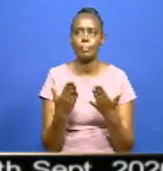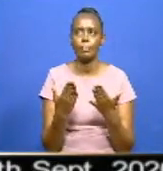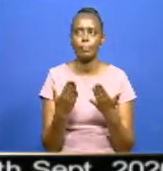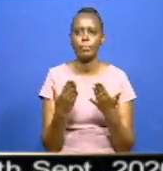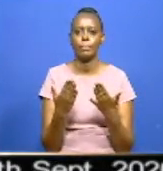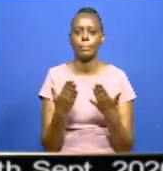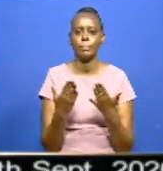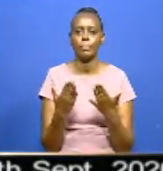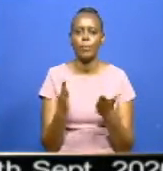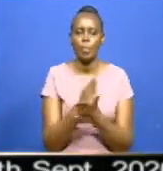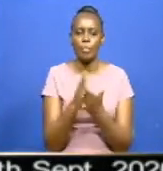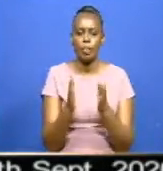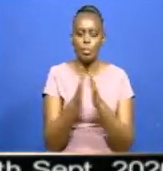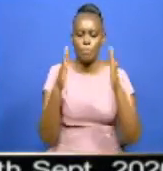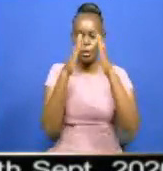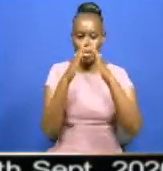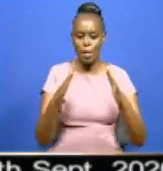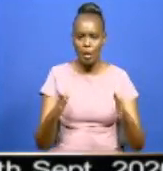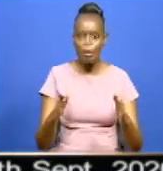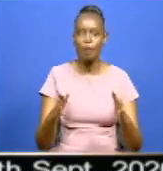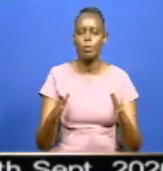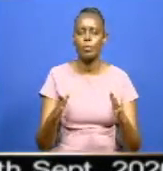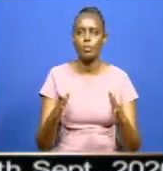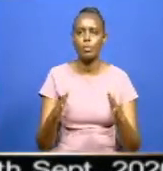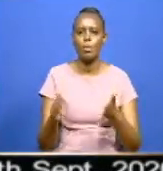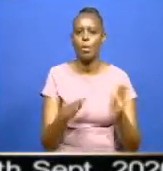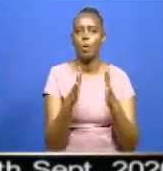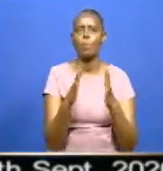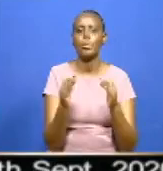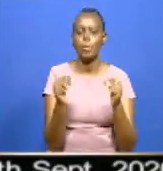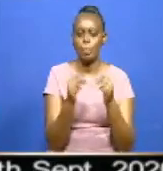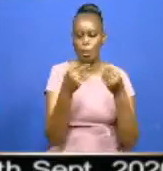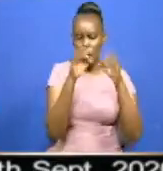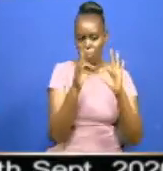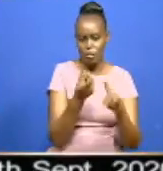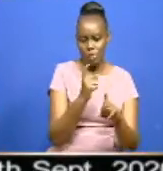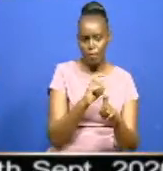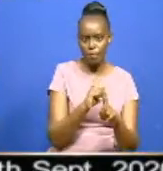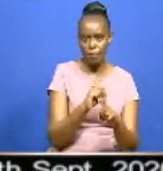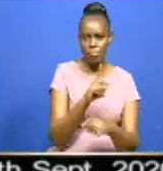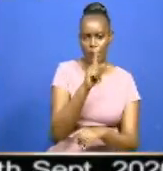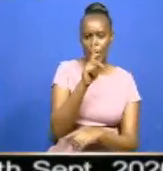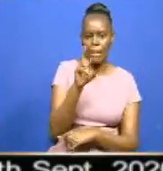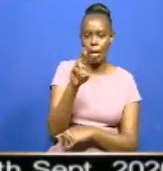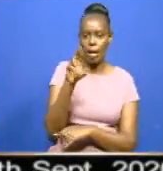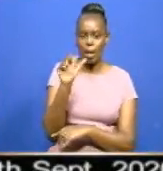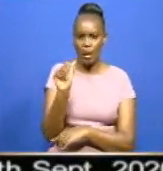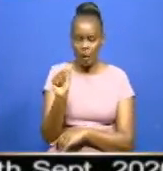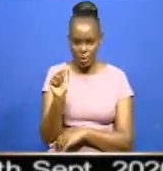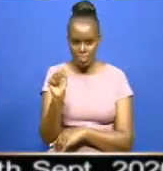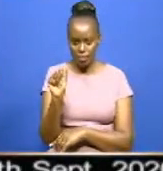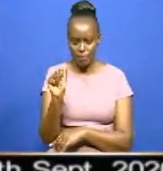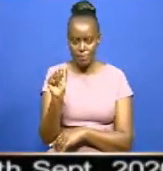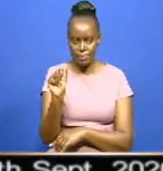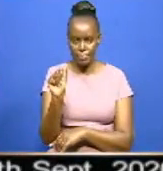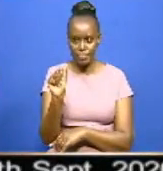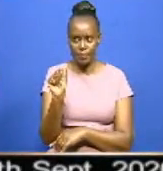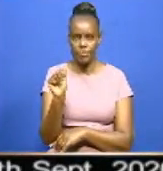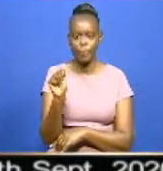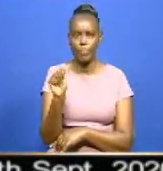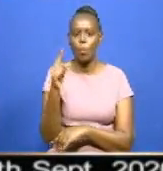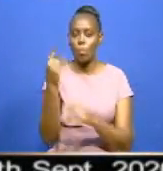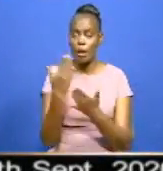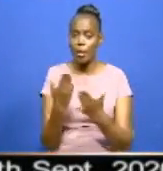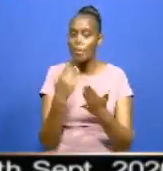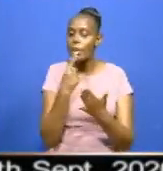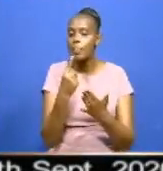Speaker, that I want to share with this House is I had the opportunity of meeting the officers from the Kenya Revenue Authority who paid a courtesy call. And one of the things